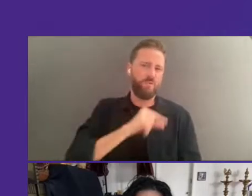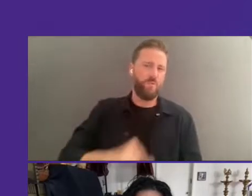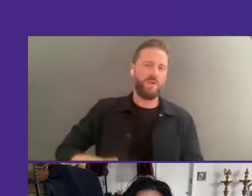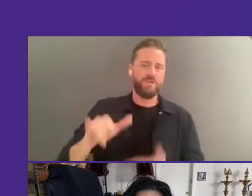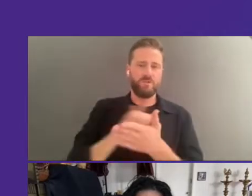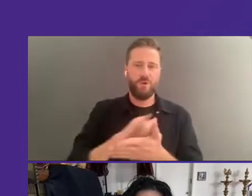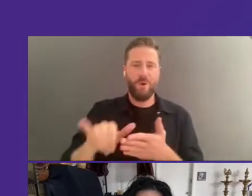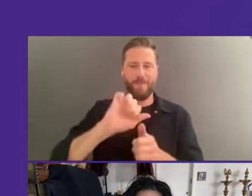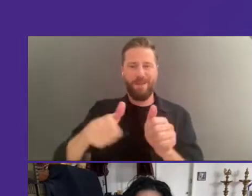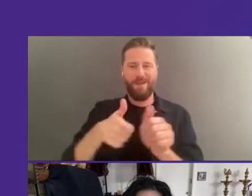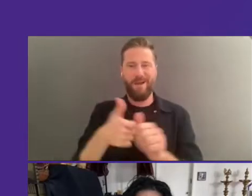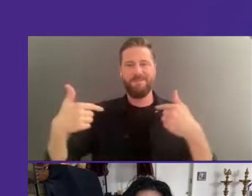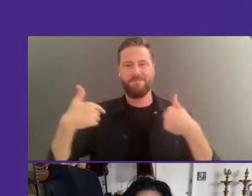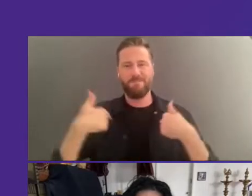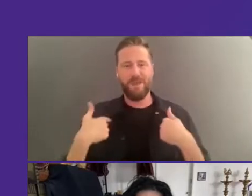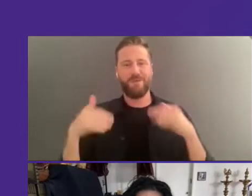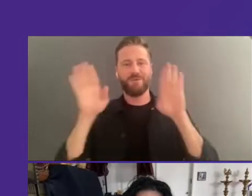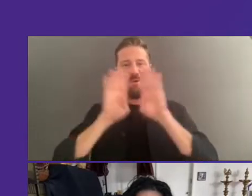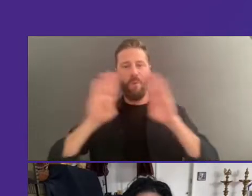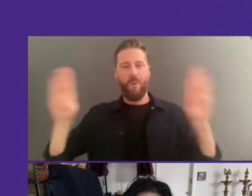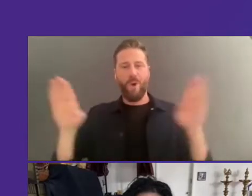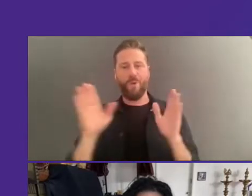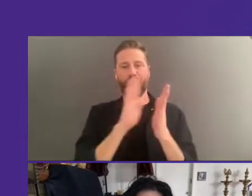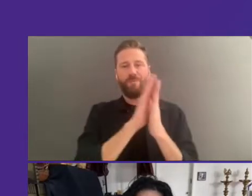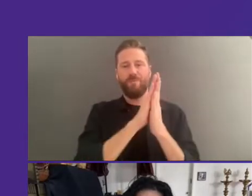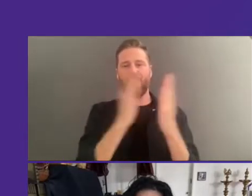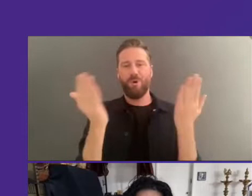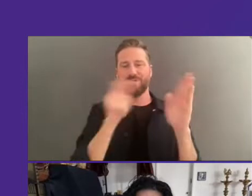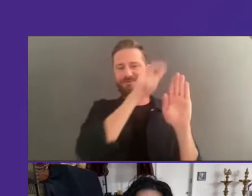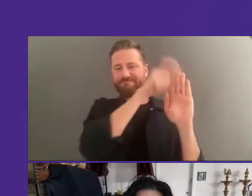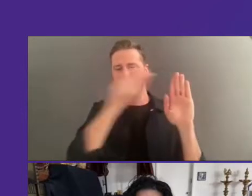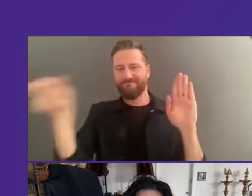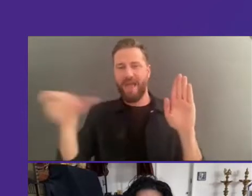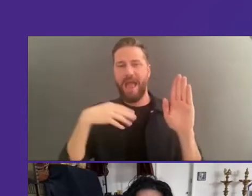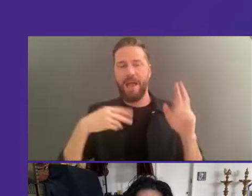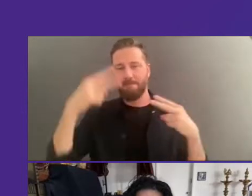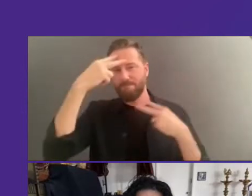wall with bookshelves and Mexican crafts. Thank you.